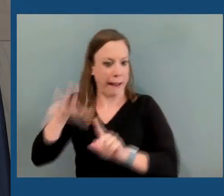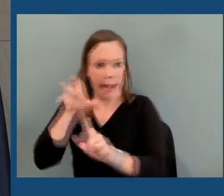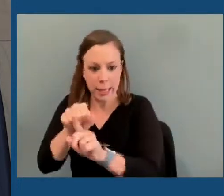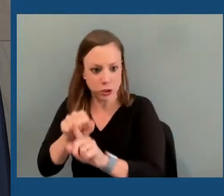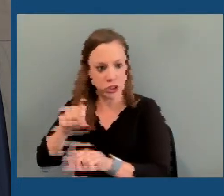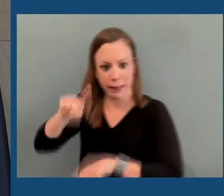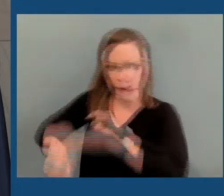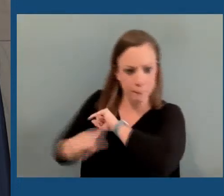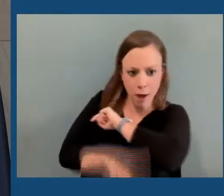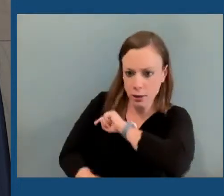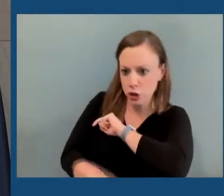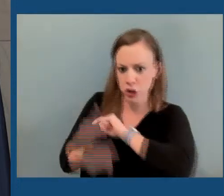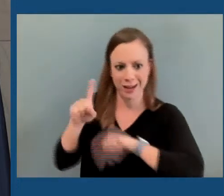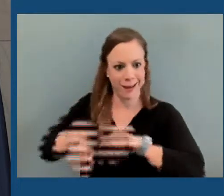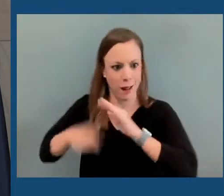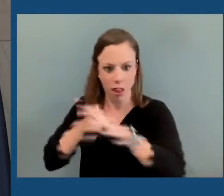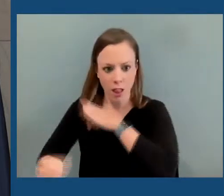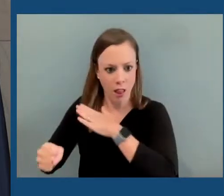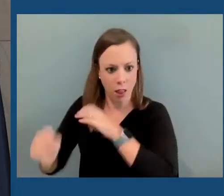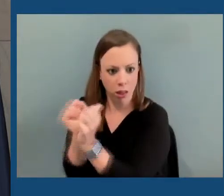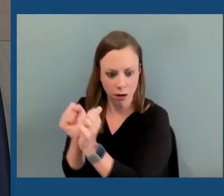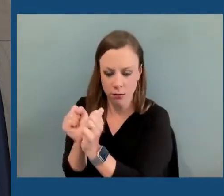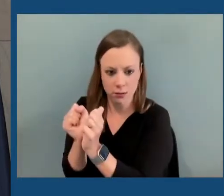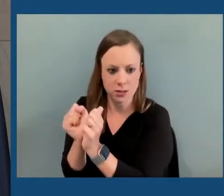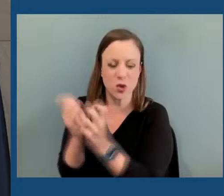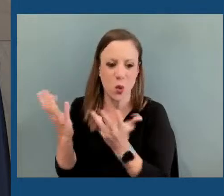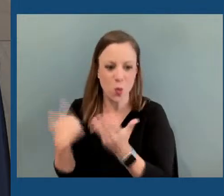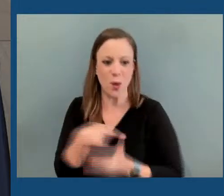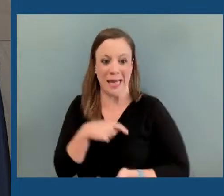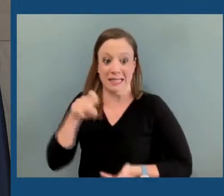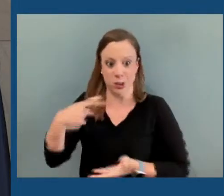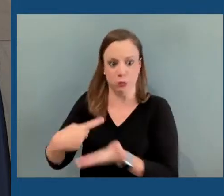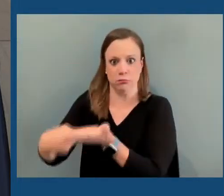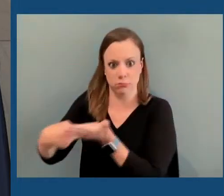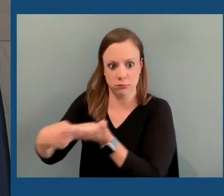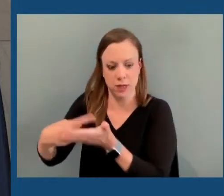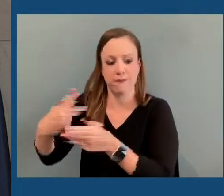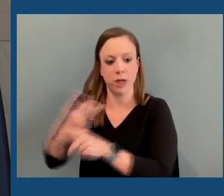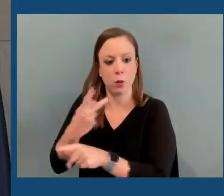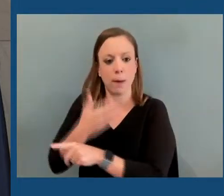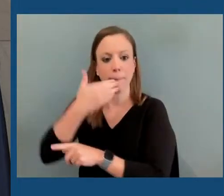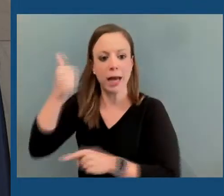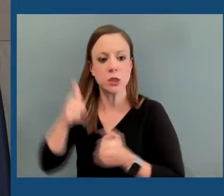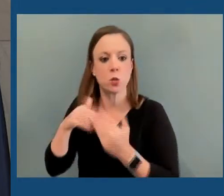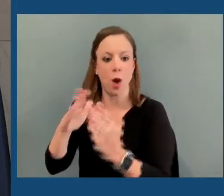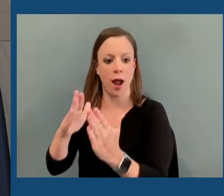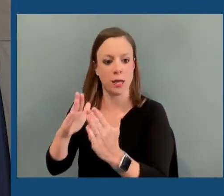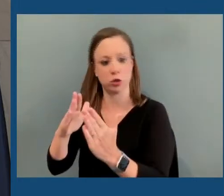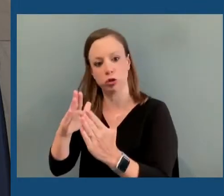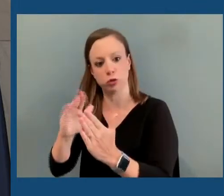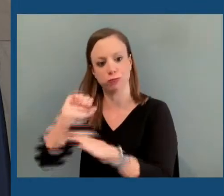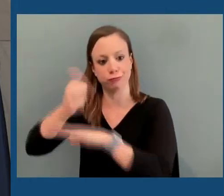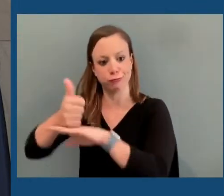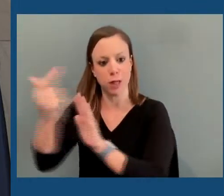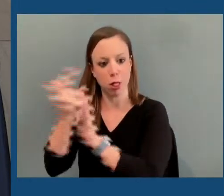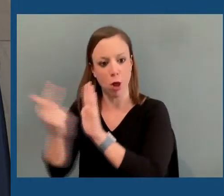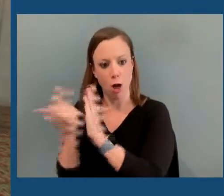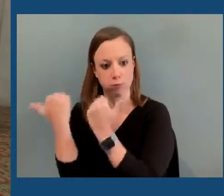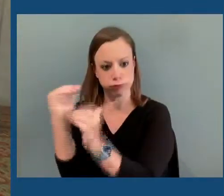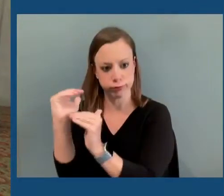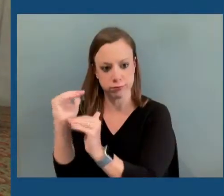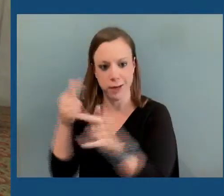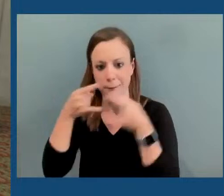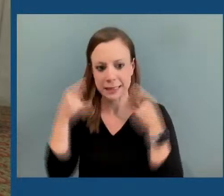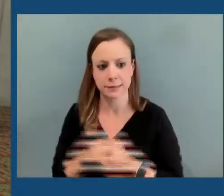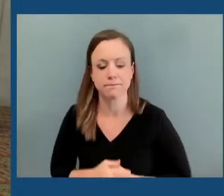forward to having those conversations first, but also we'll be reporting on our decisions at a later date. Nick, just